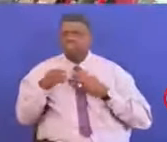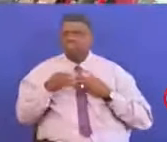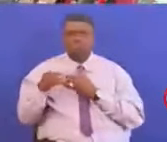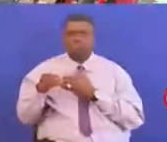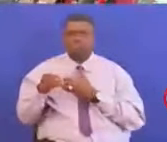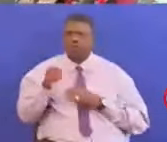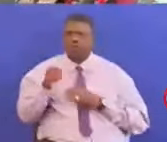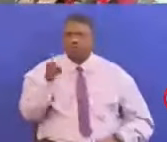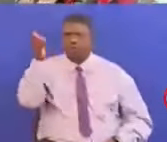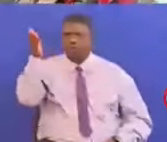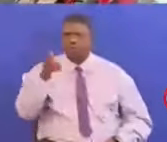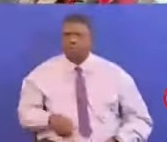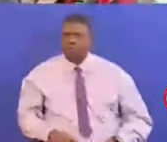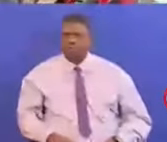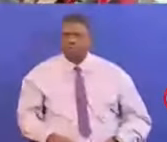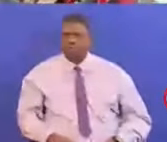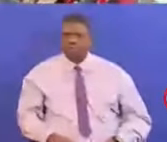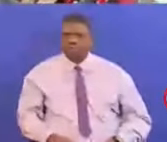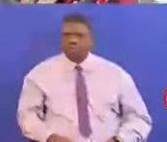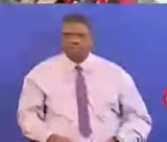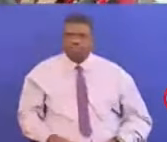Mwongozo wa spika.